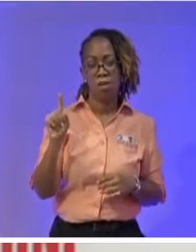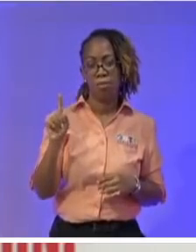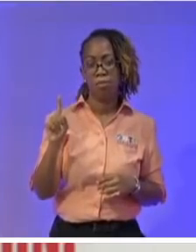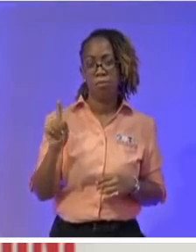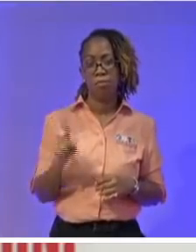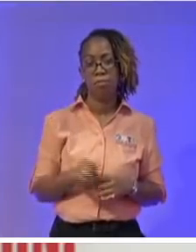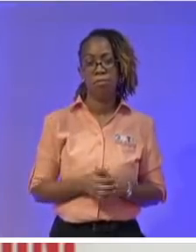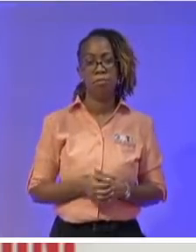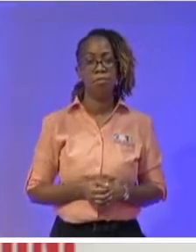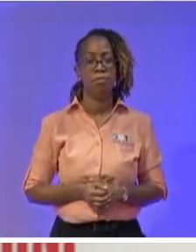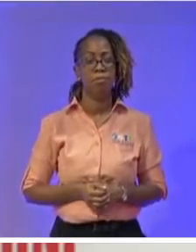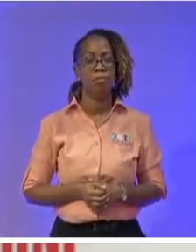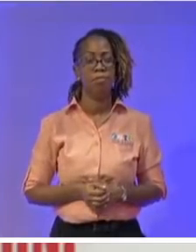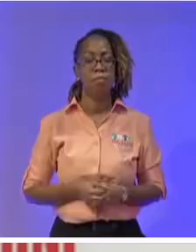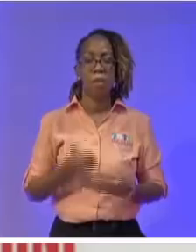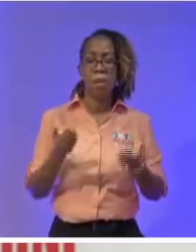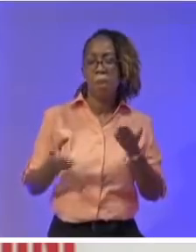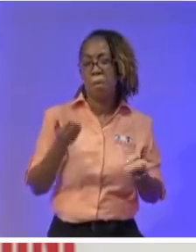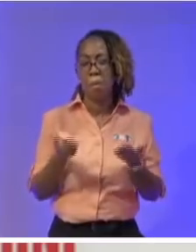roughly